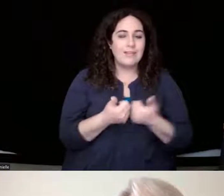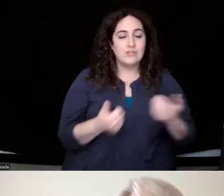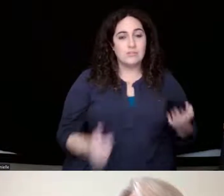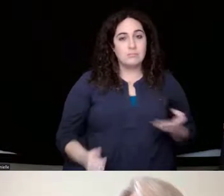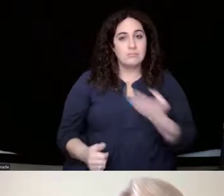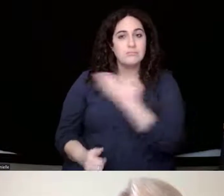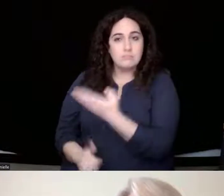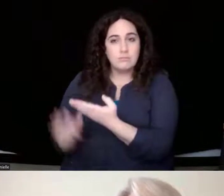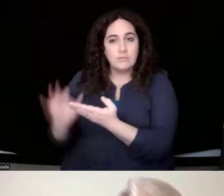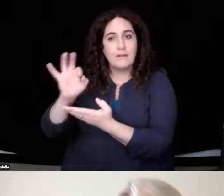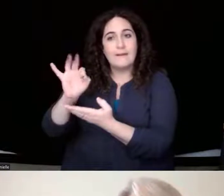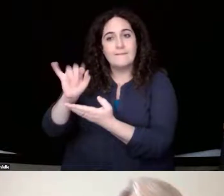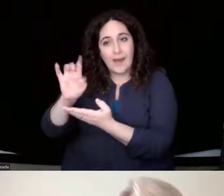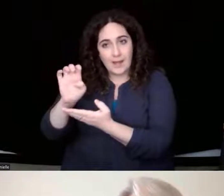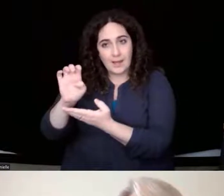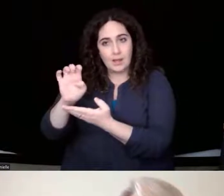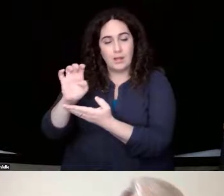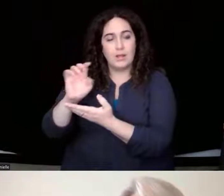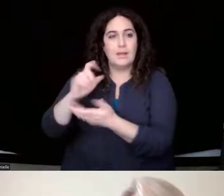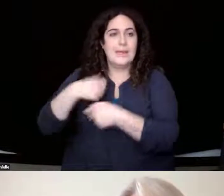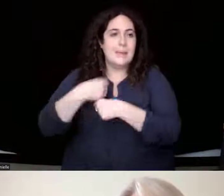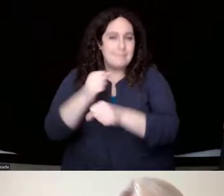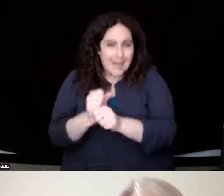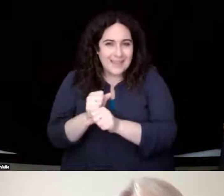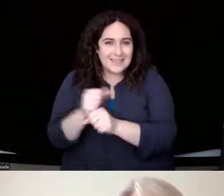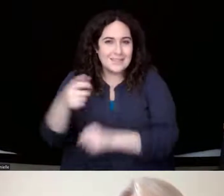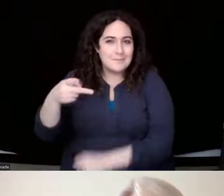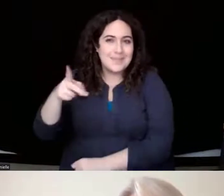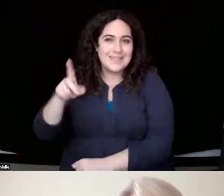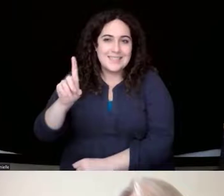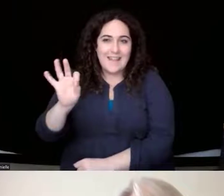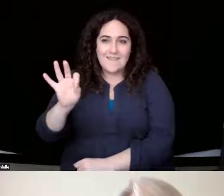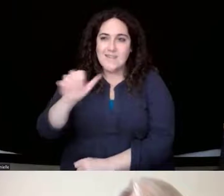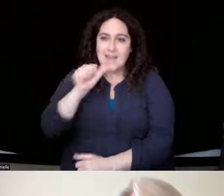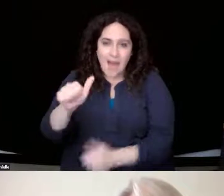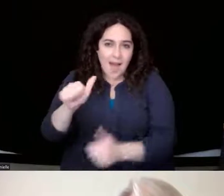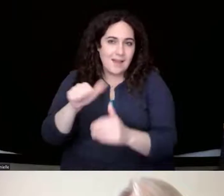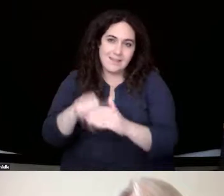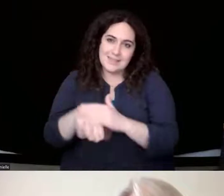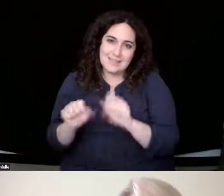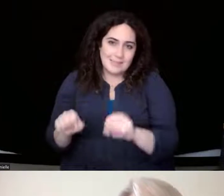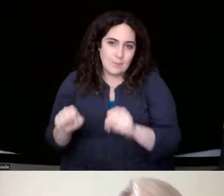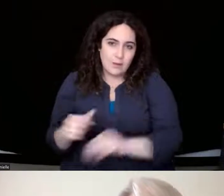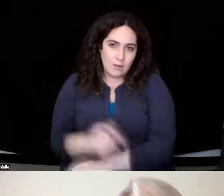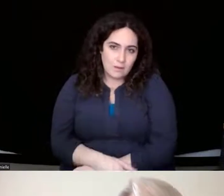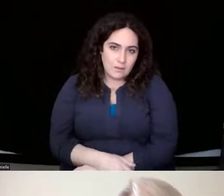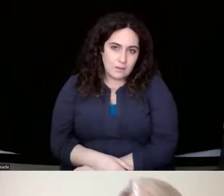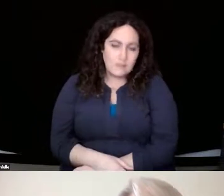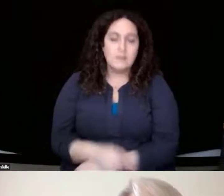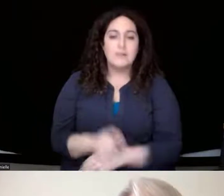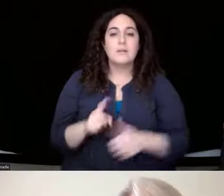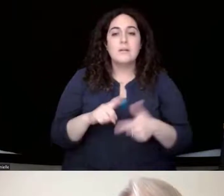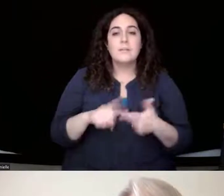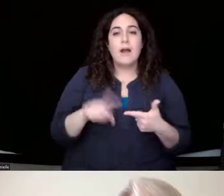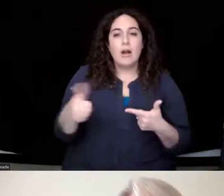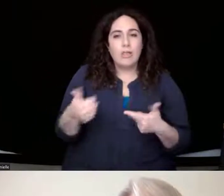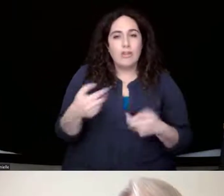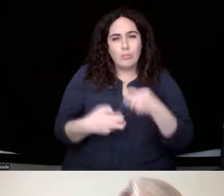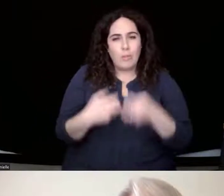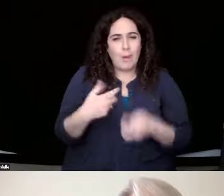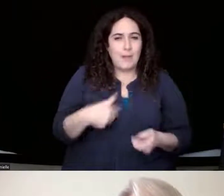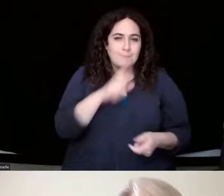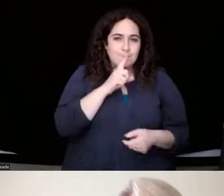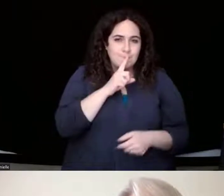an inaccessible PDF for screen reader users. So that's a whole thing. But the other aspect to this service that I didn't